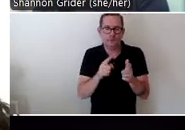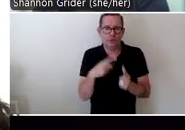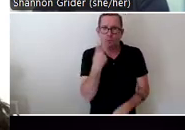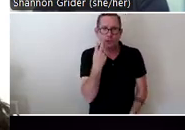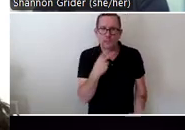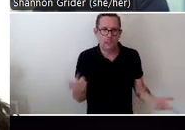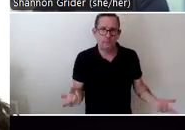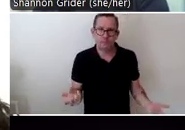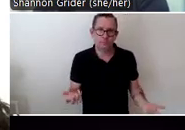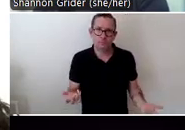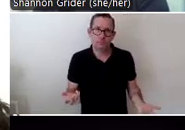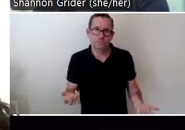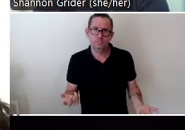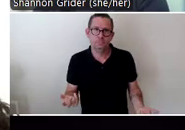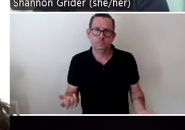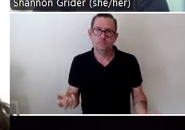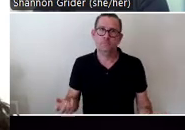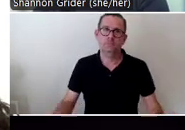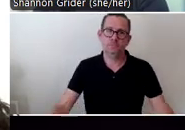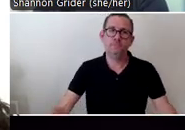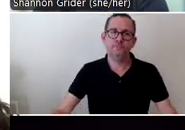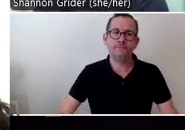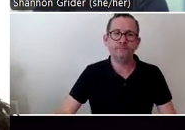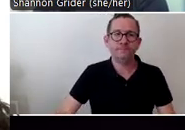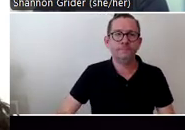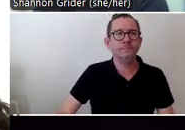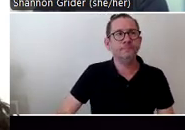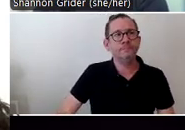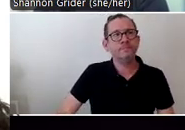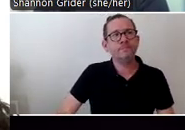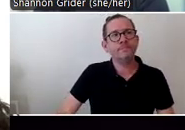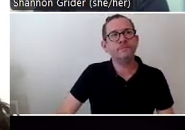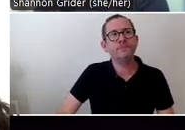is covering your mouth makes it impossible to lip read accurately. Mm-hmm.